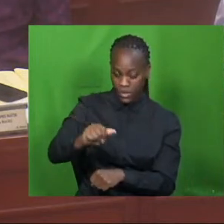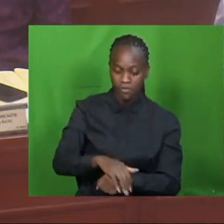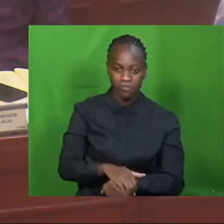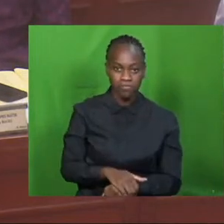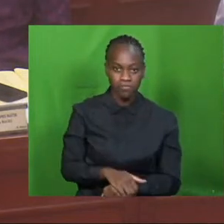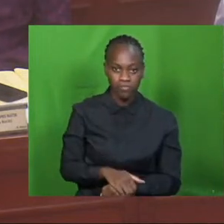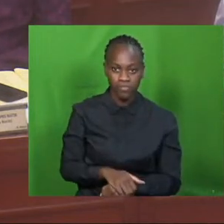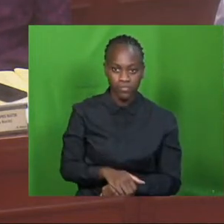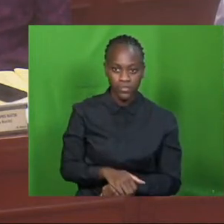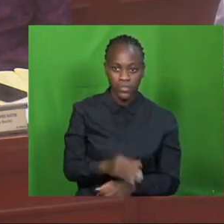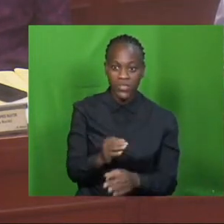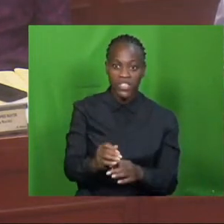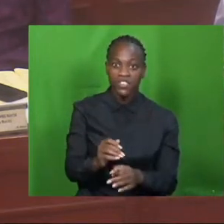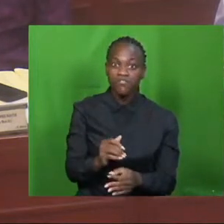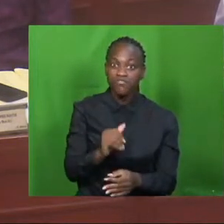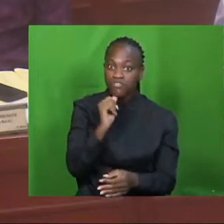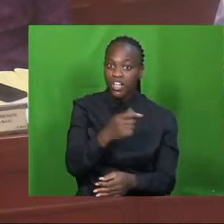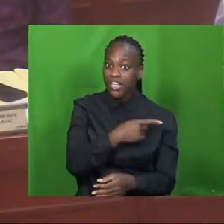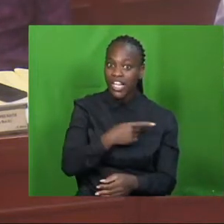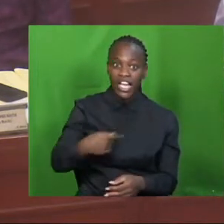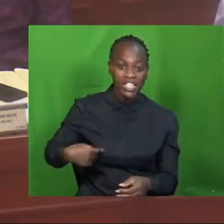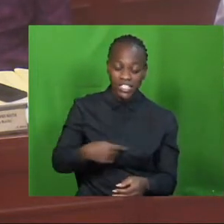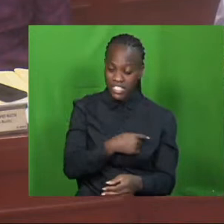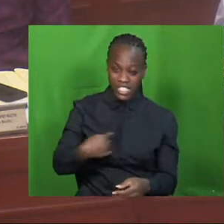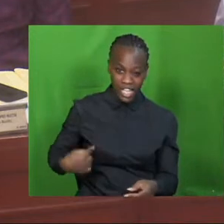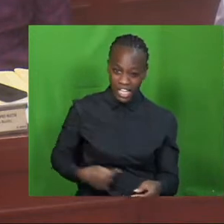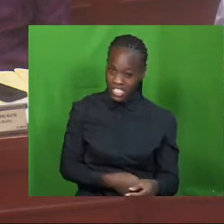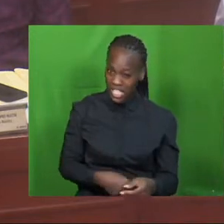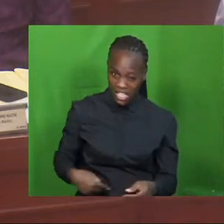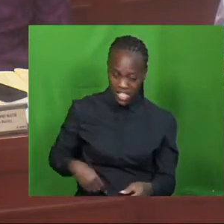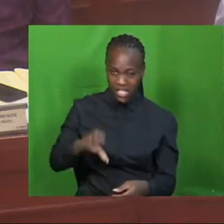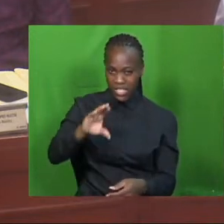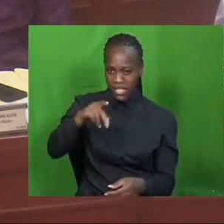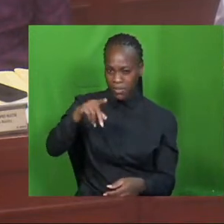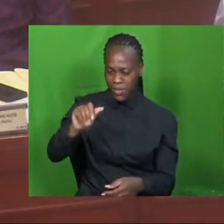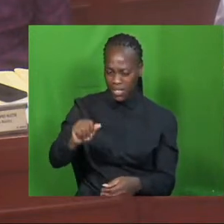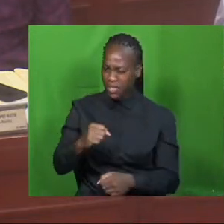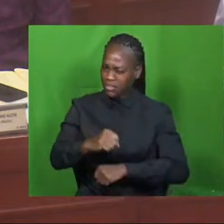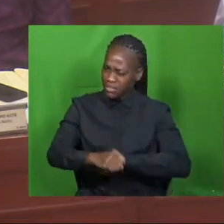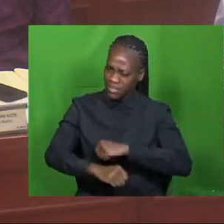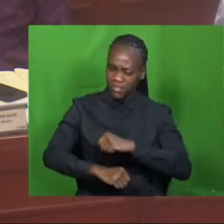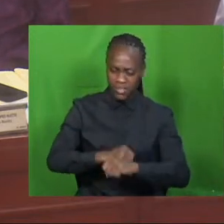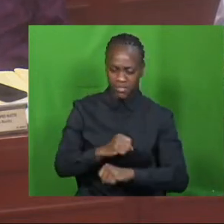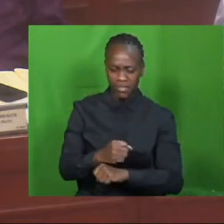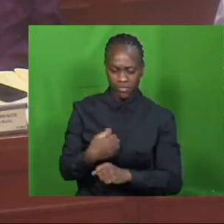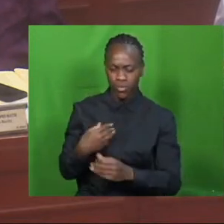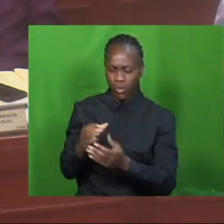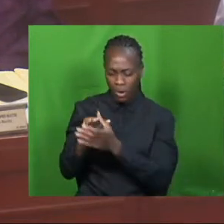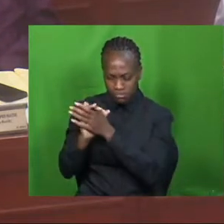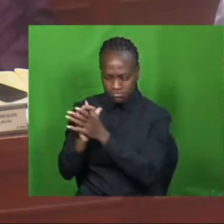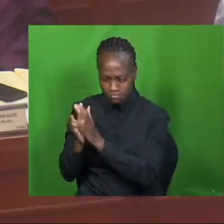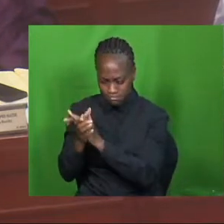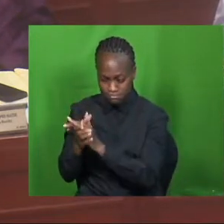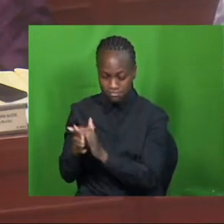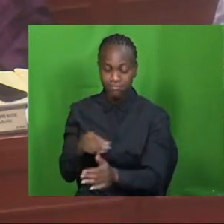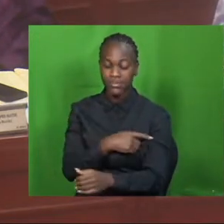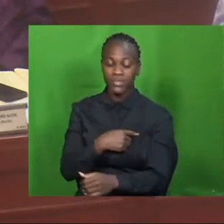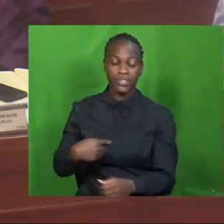University of Professional Studies, Accra, and they talk about conditions of service of members of parliament.